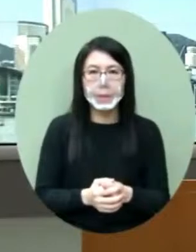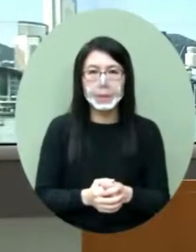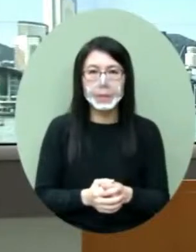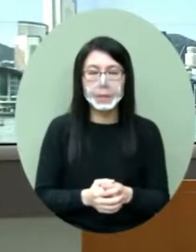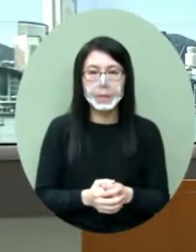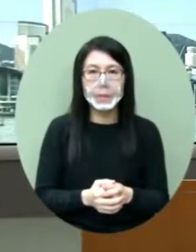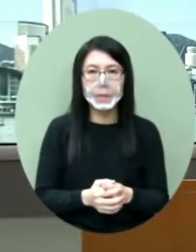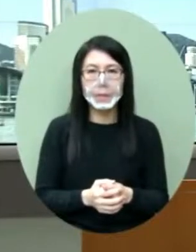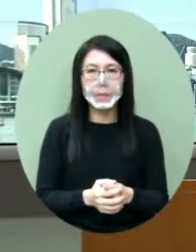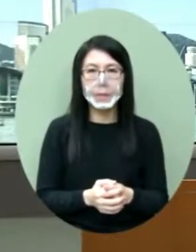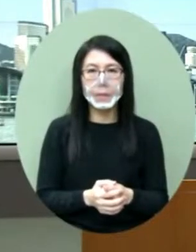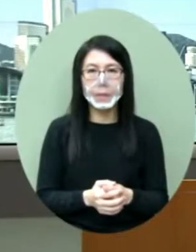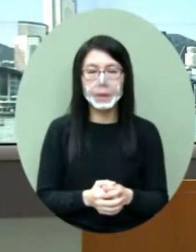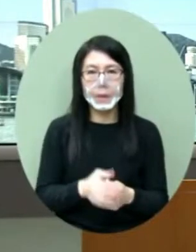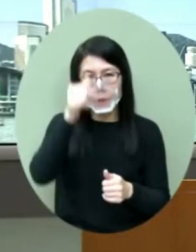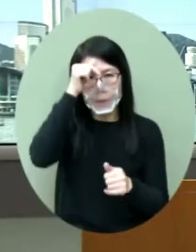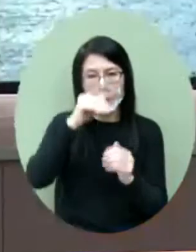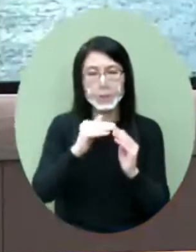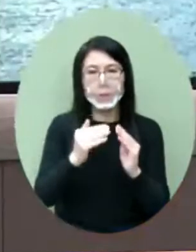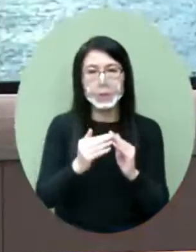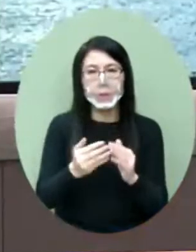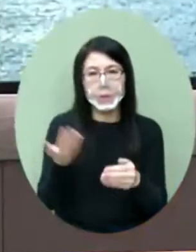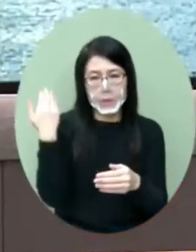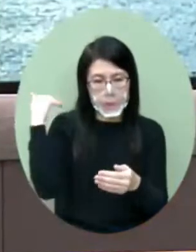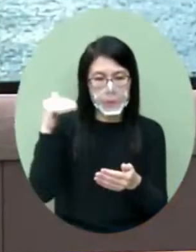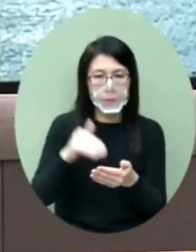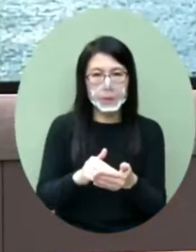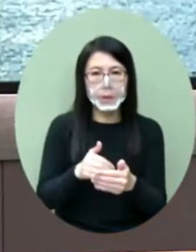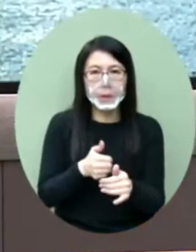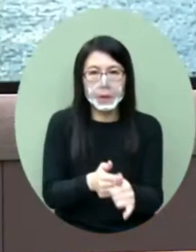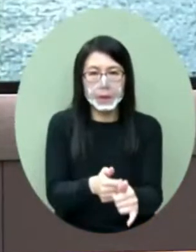HA all along follow the